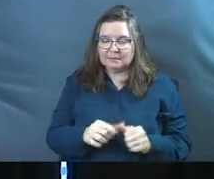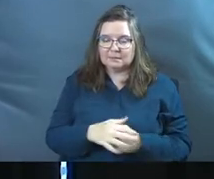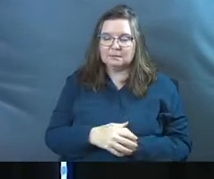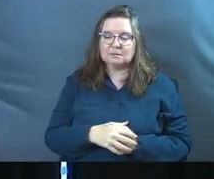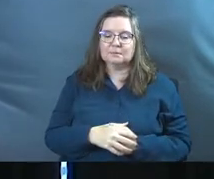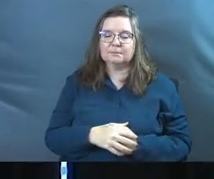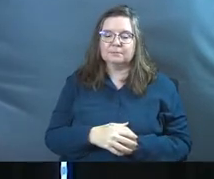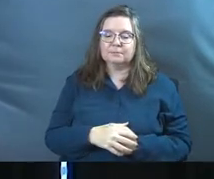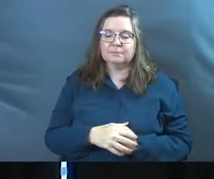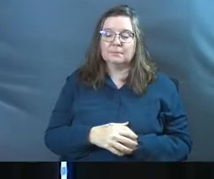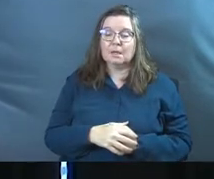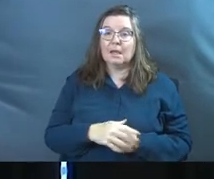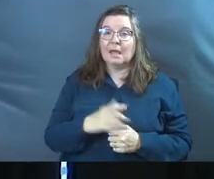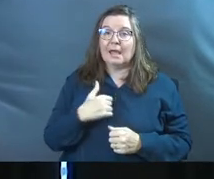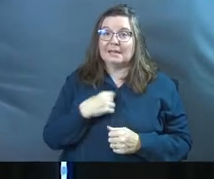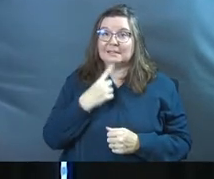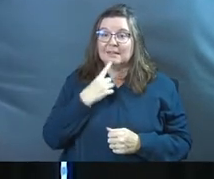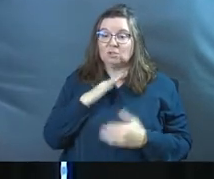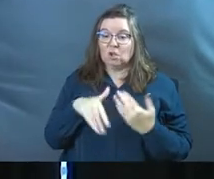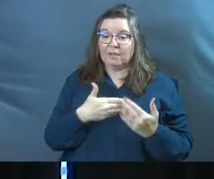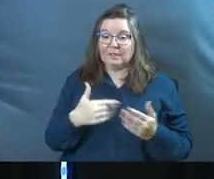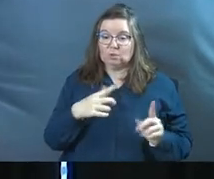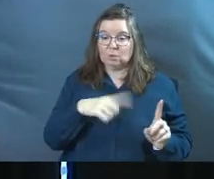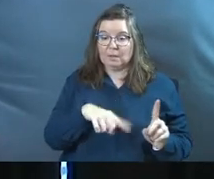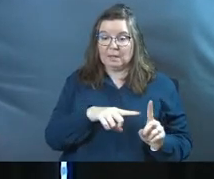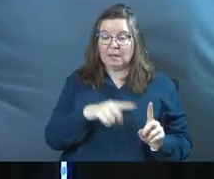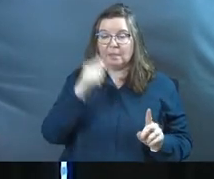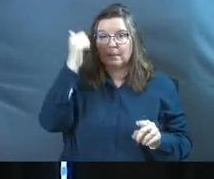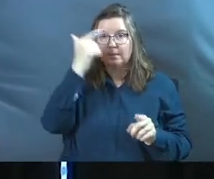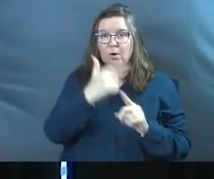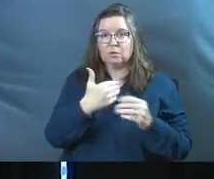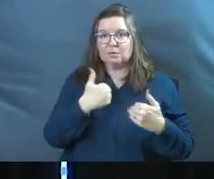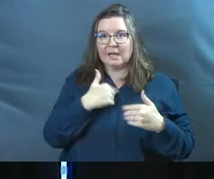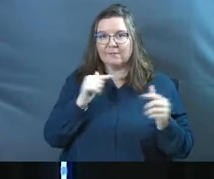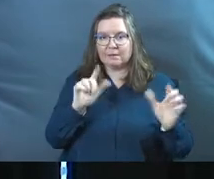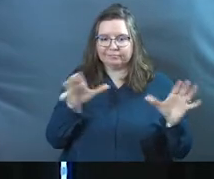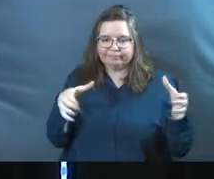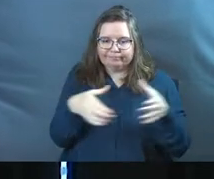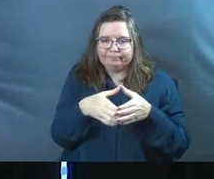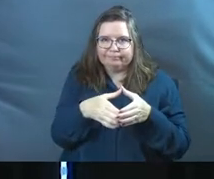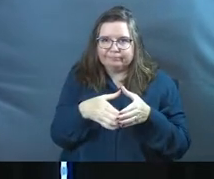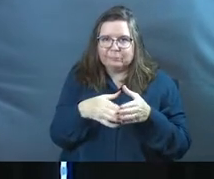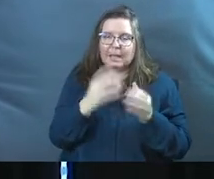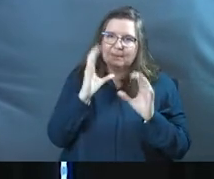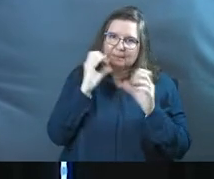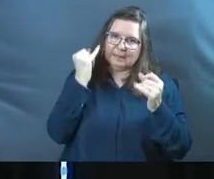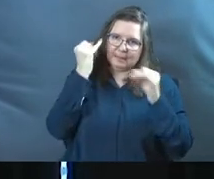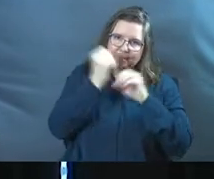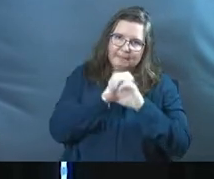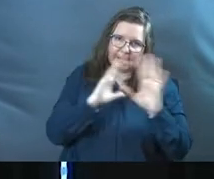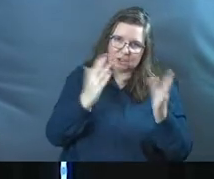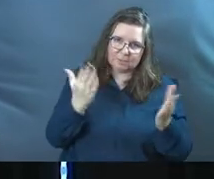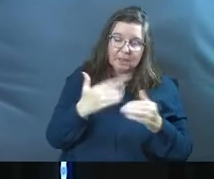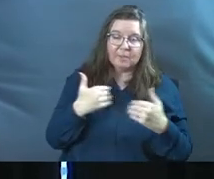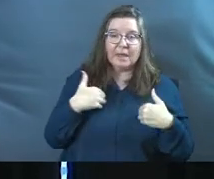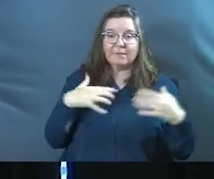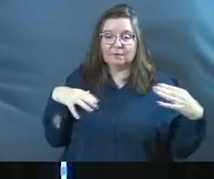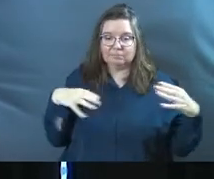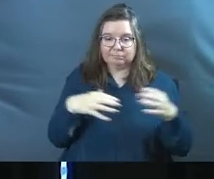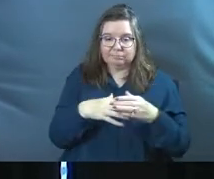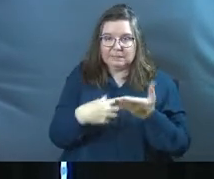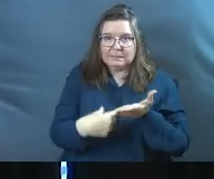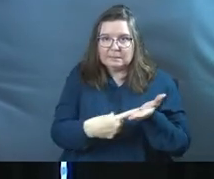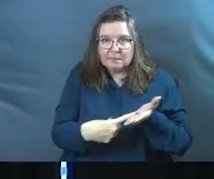last. And right as he says all of this to them, the brothers have a little, so again, imagine them here. They have a